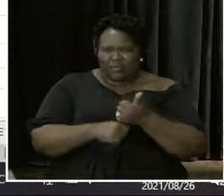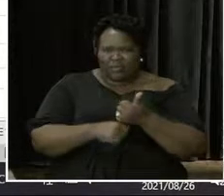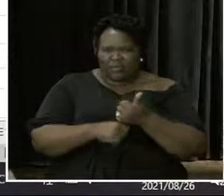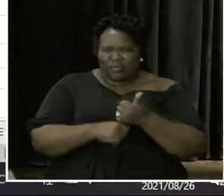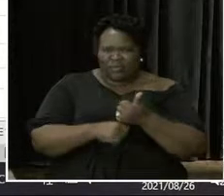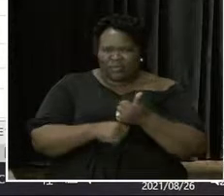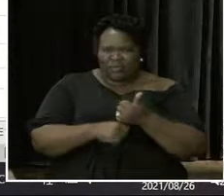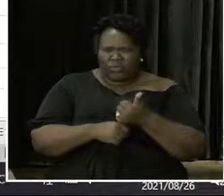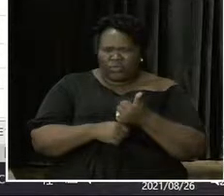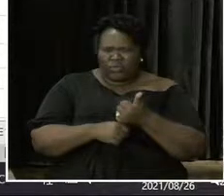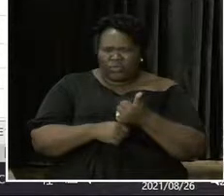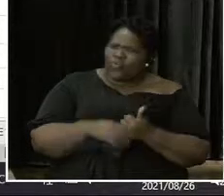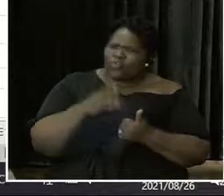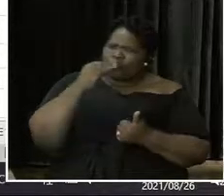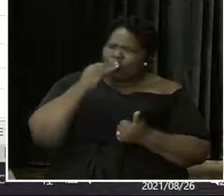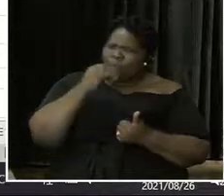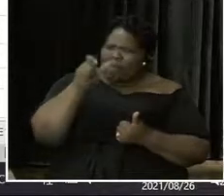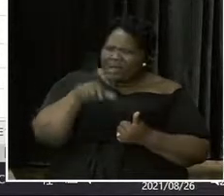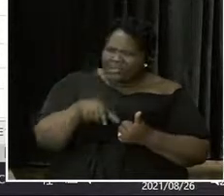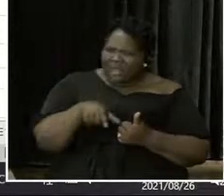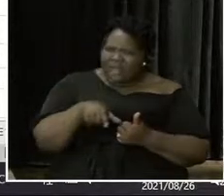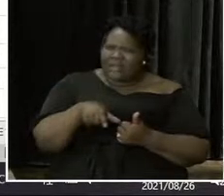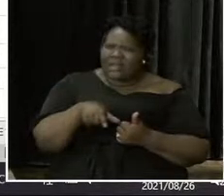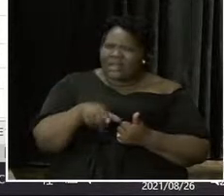spokesperson? The mayor.